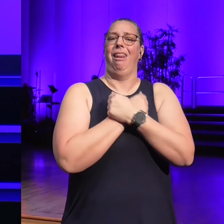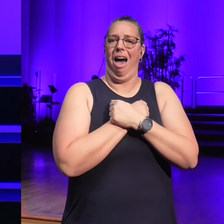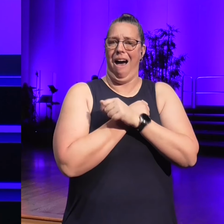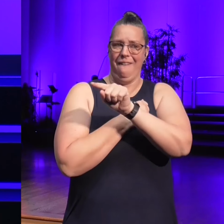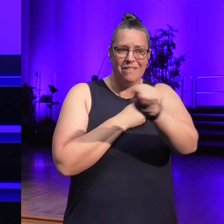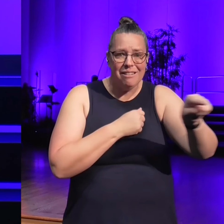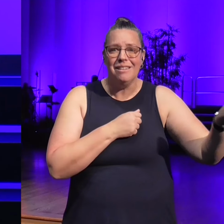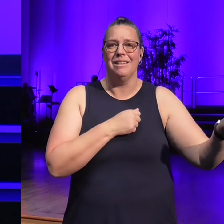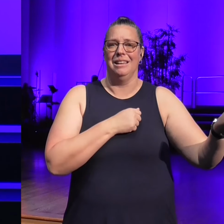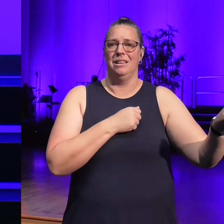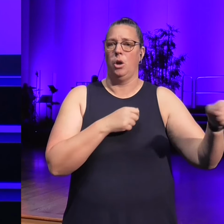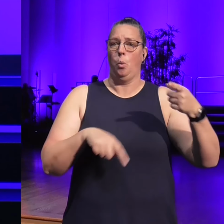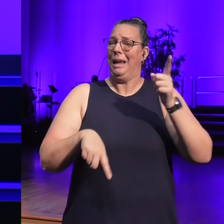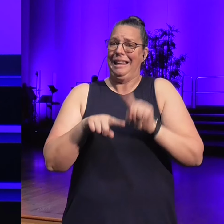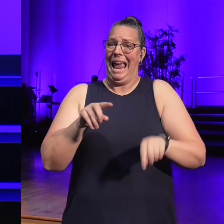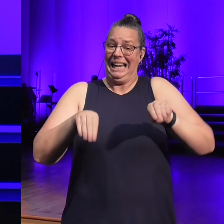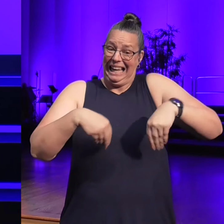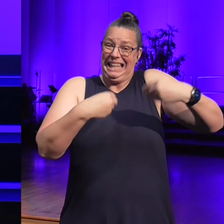give that which we do not have.